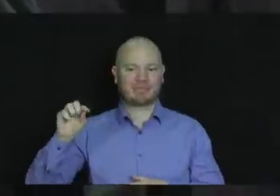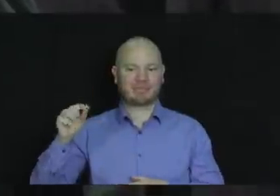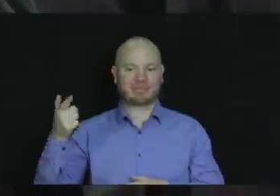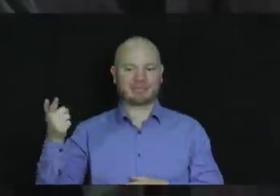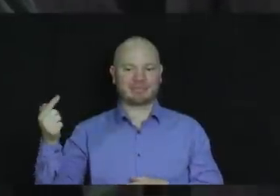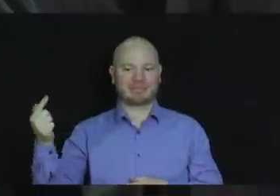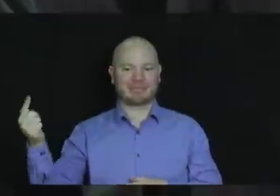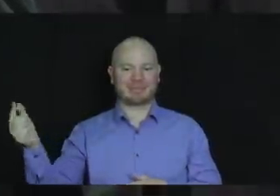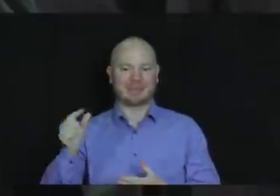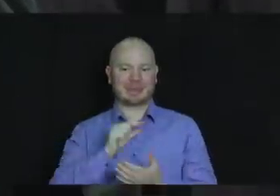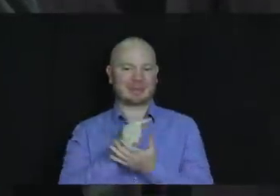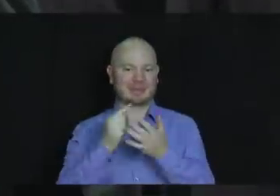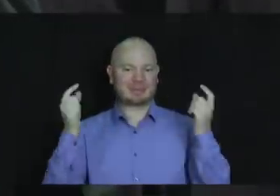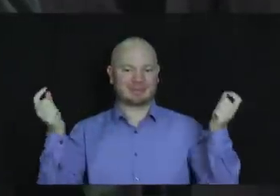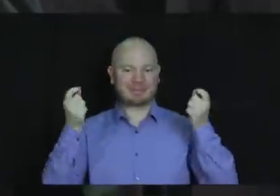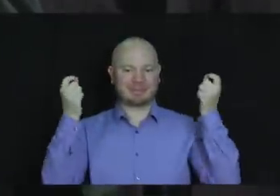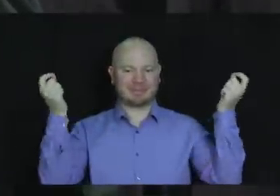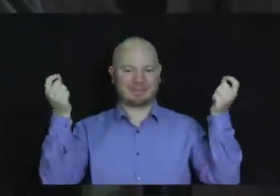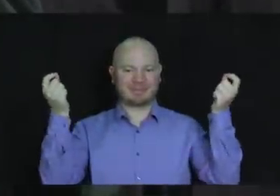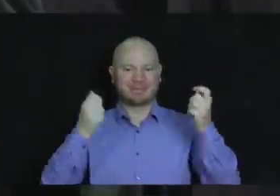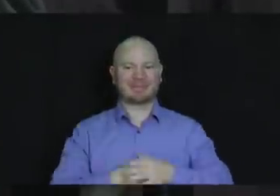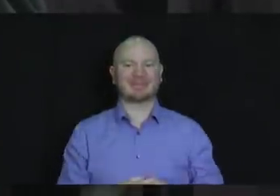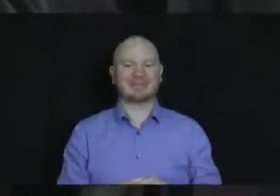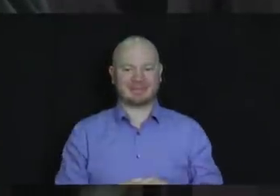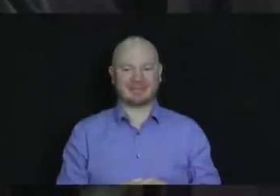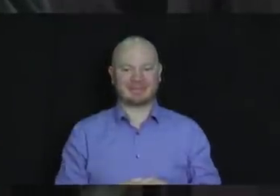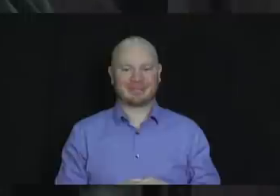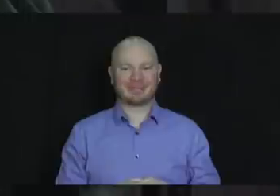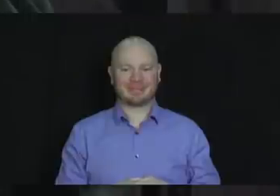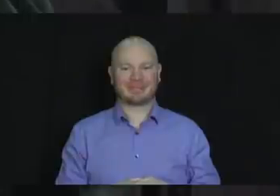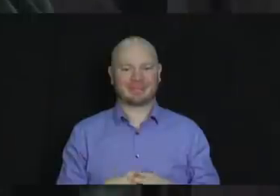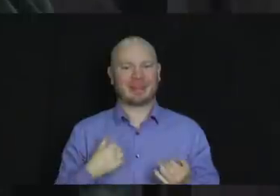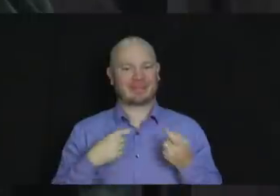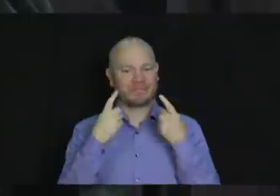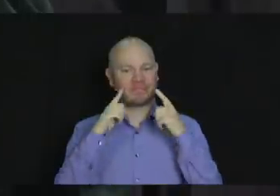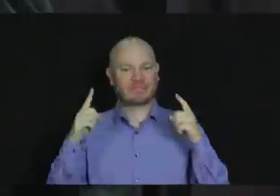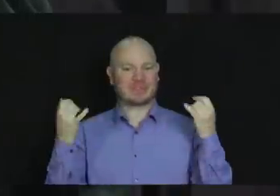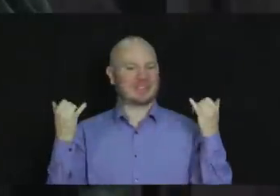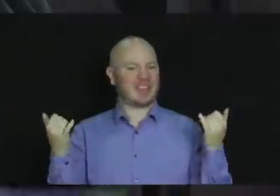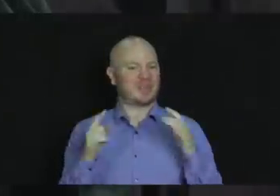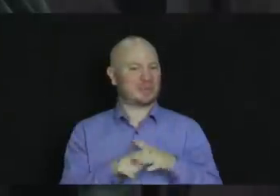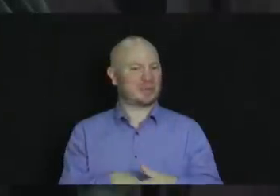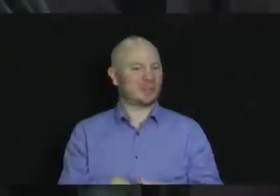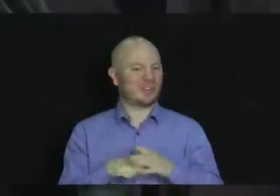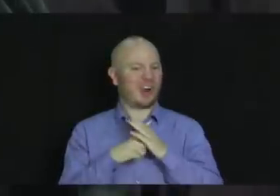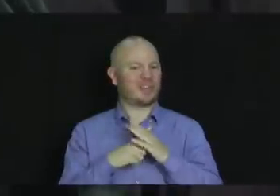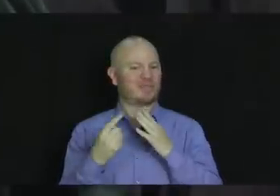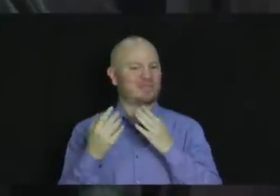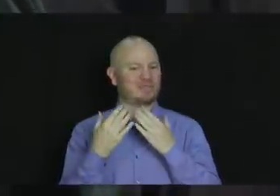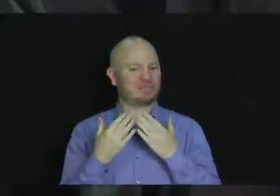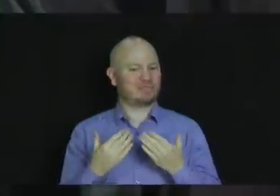2021 Commencement. I hereby declare this convocation open.